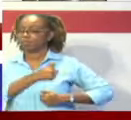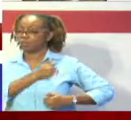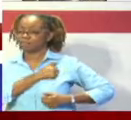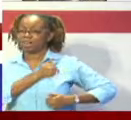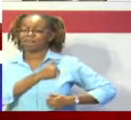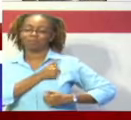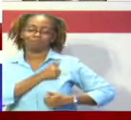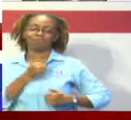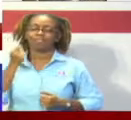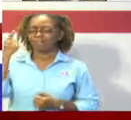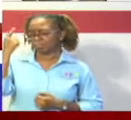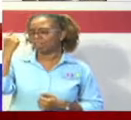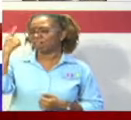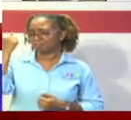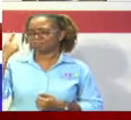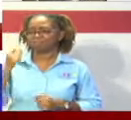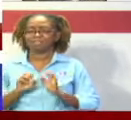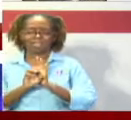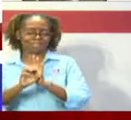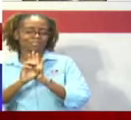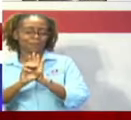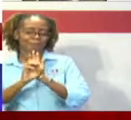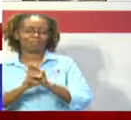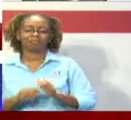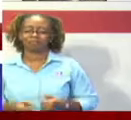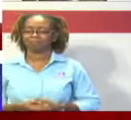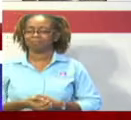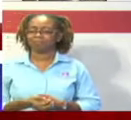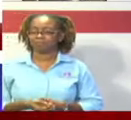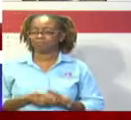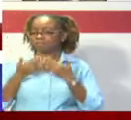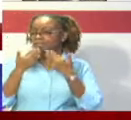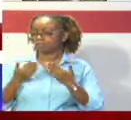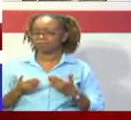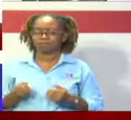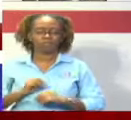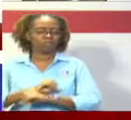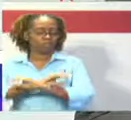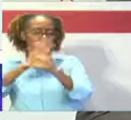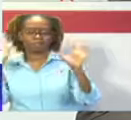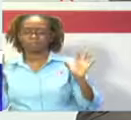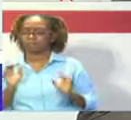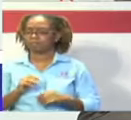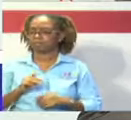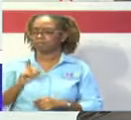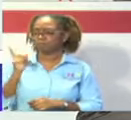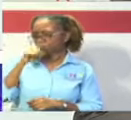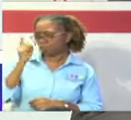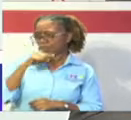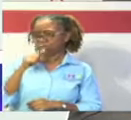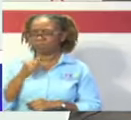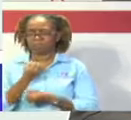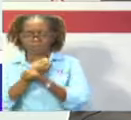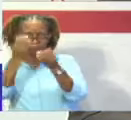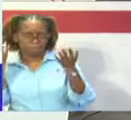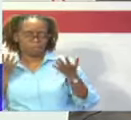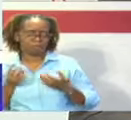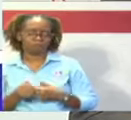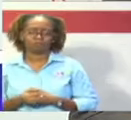persons. And thanks for clearing up the misconception of the variants and reinforcing the importance of